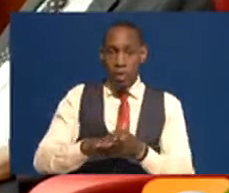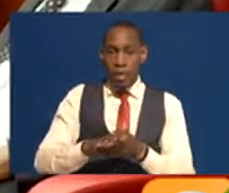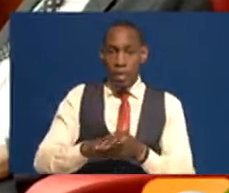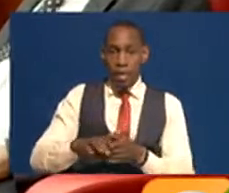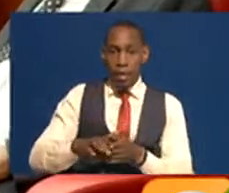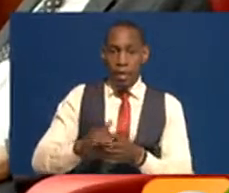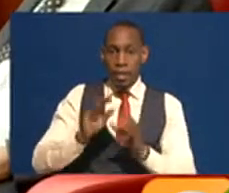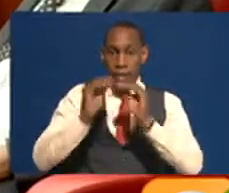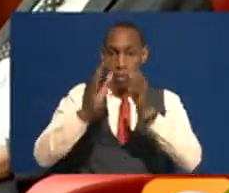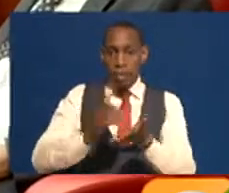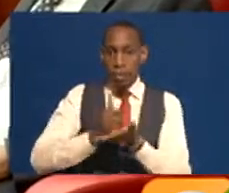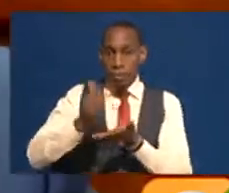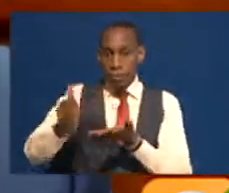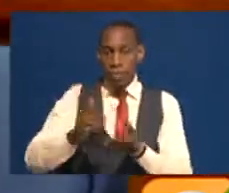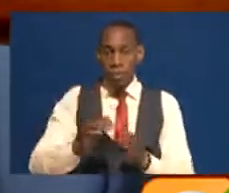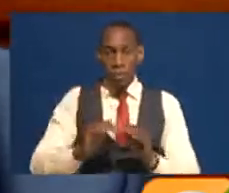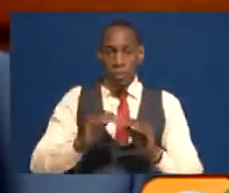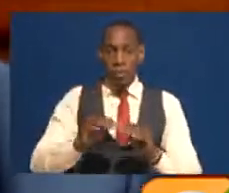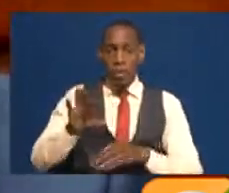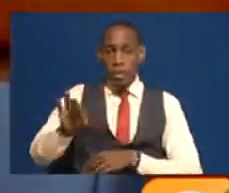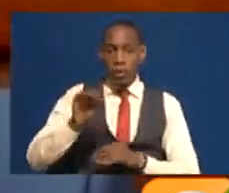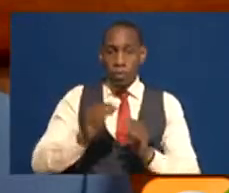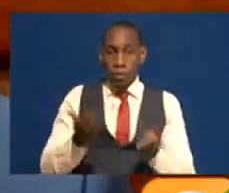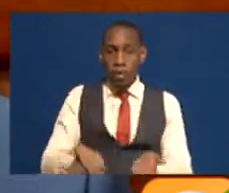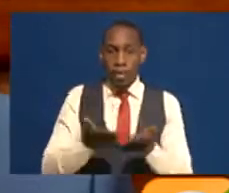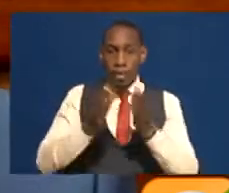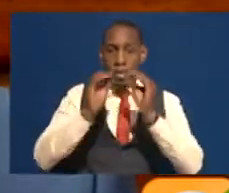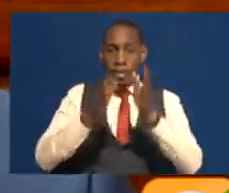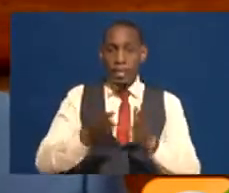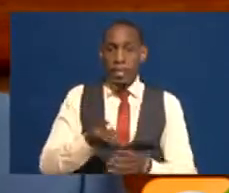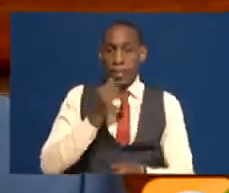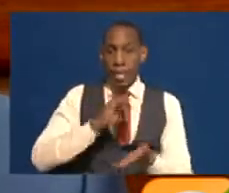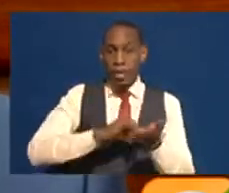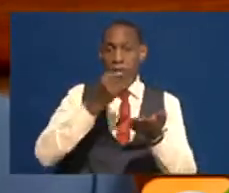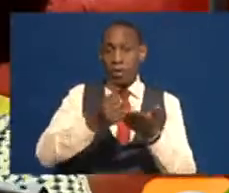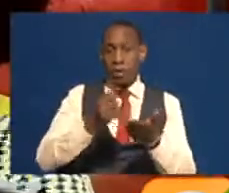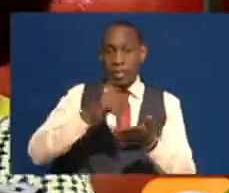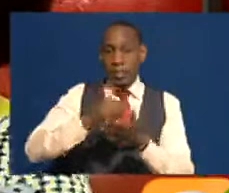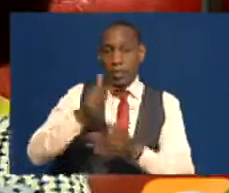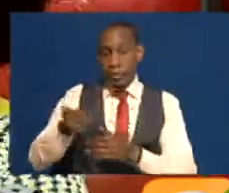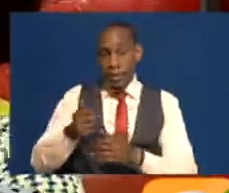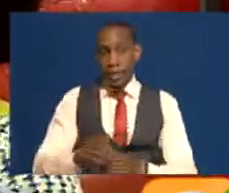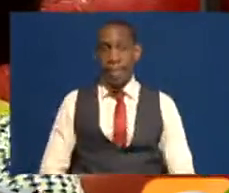teachers, recruitment, promotion, and teachers' medical cover, among others.